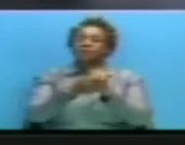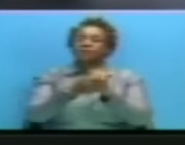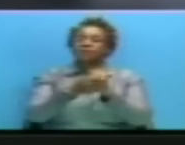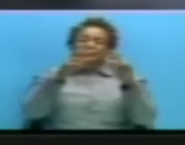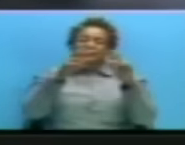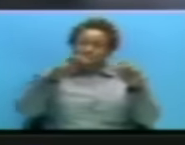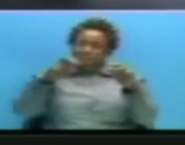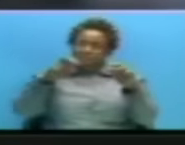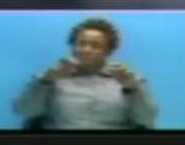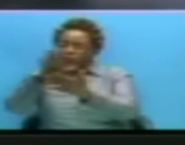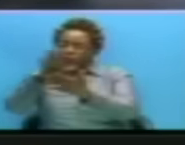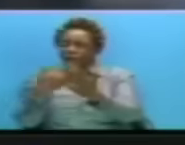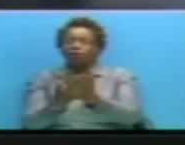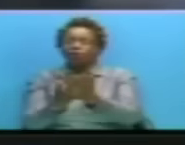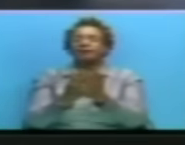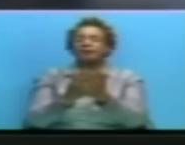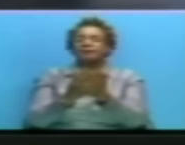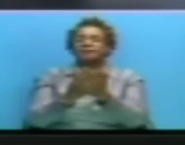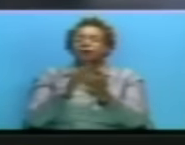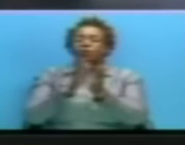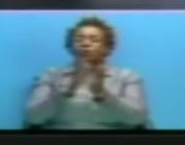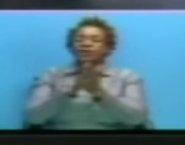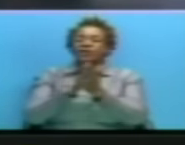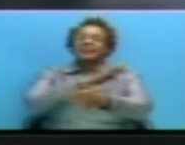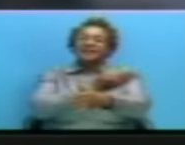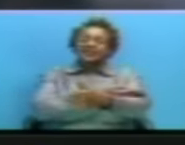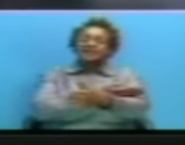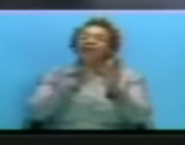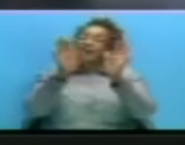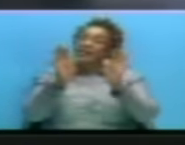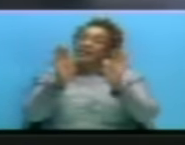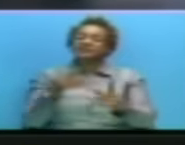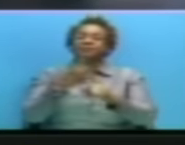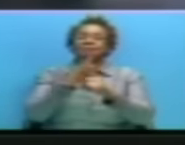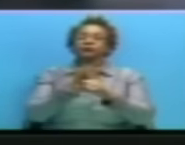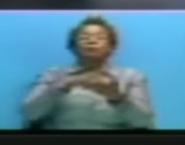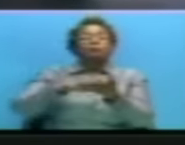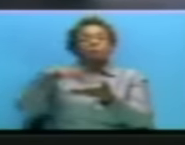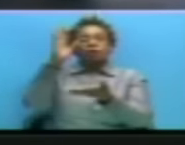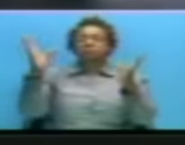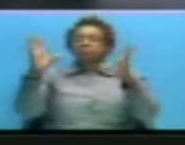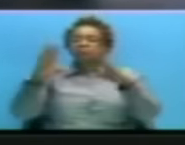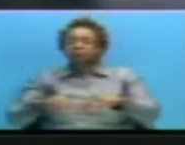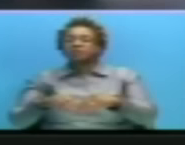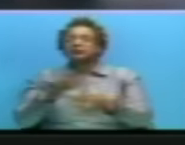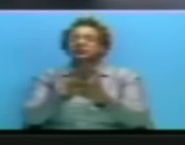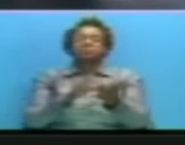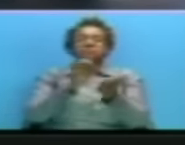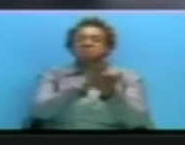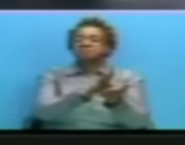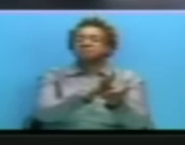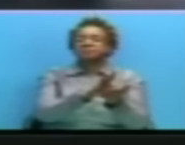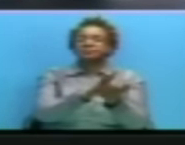government parastatals and state corporations and their mandate, their relevance, and so on. Most of them were actually collapsed and others were done away with